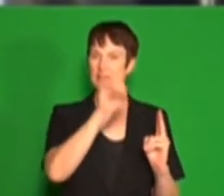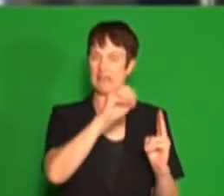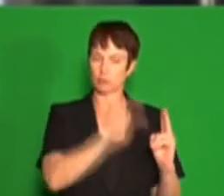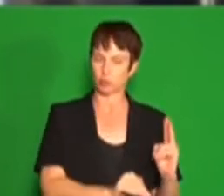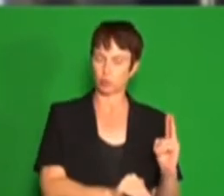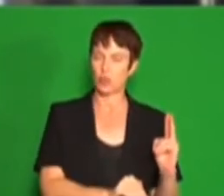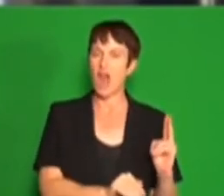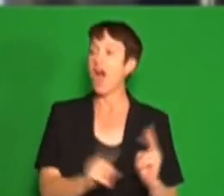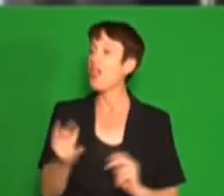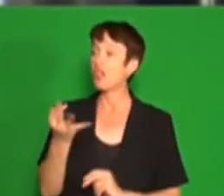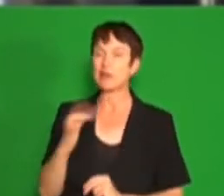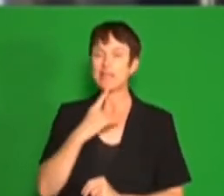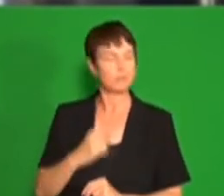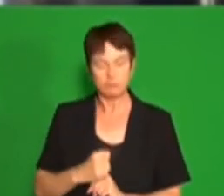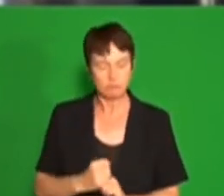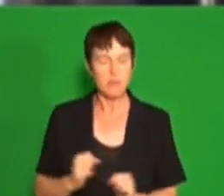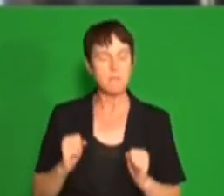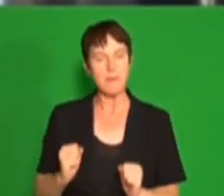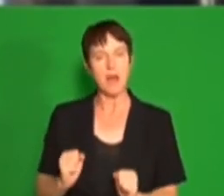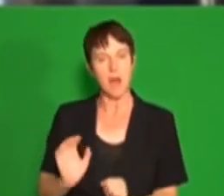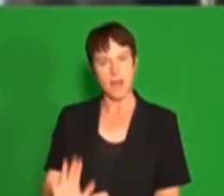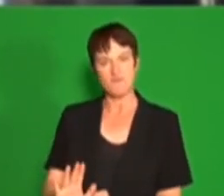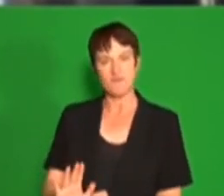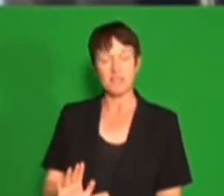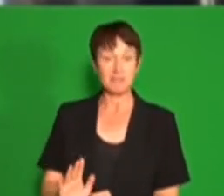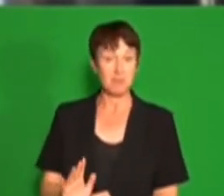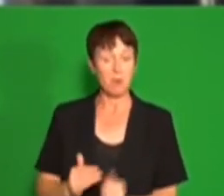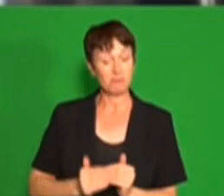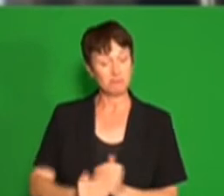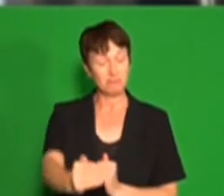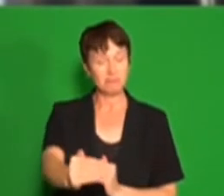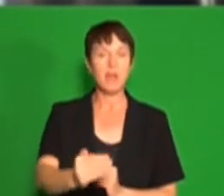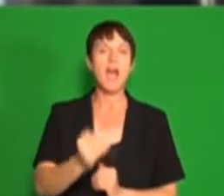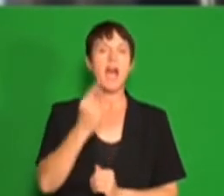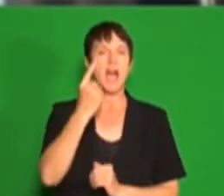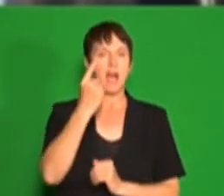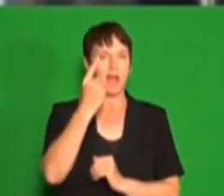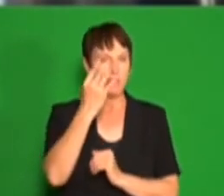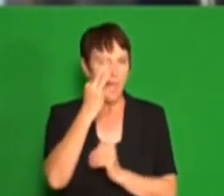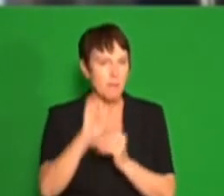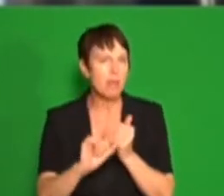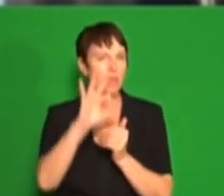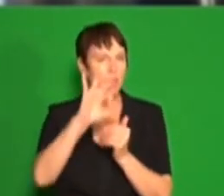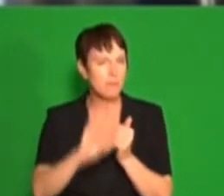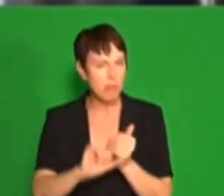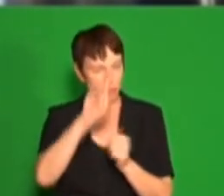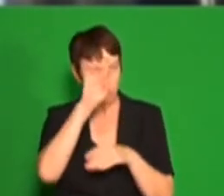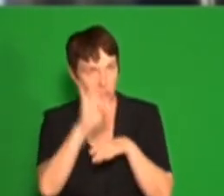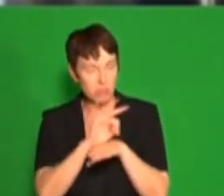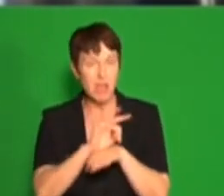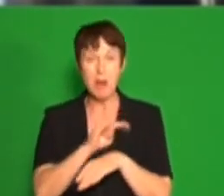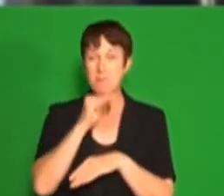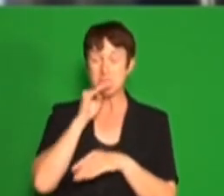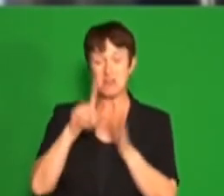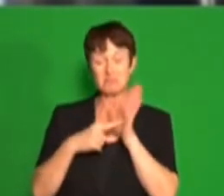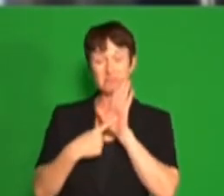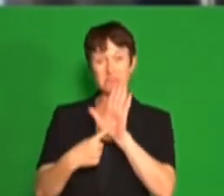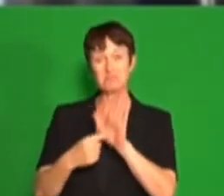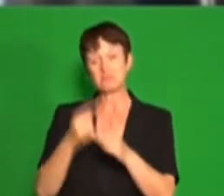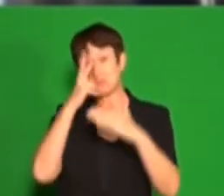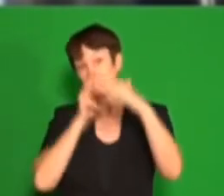The implied policy rate path of the quarterly projection model indicates 2 increases of 25 basis points